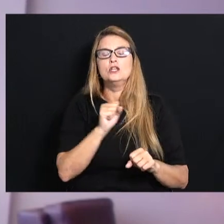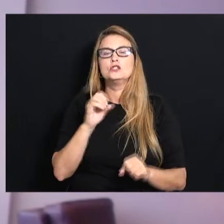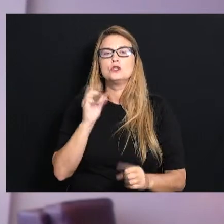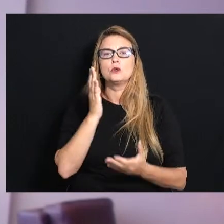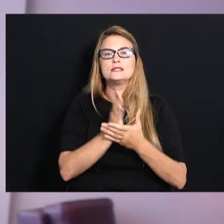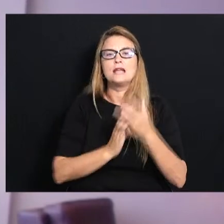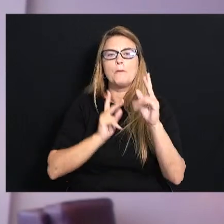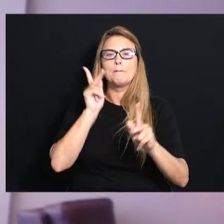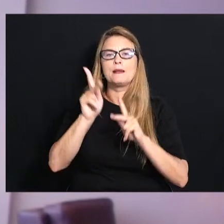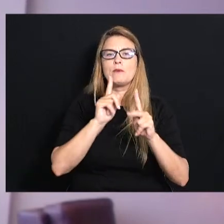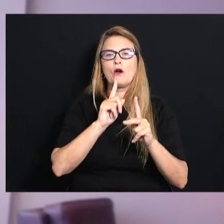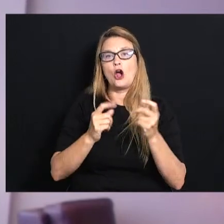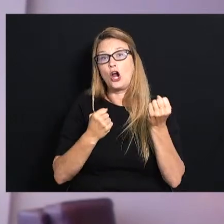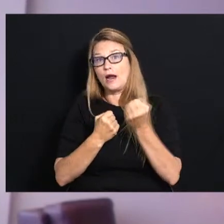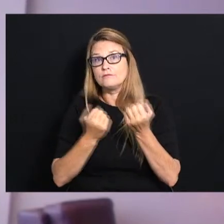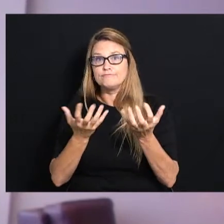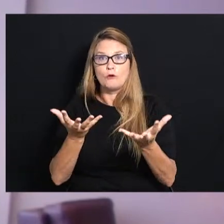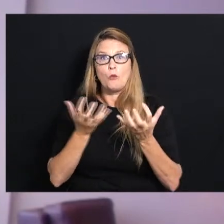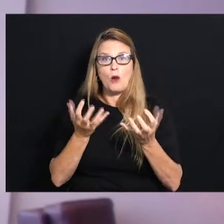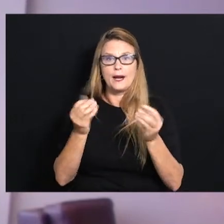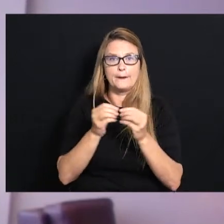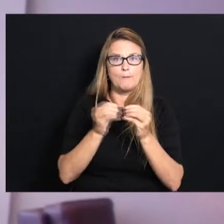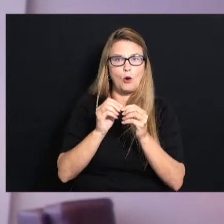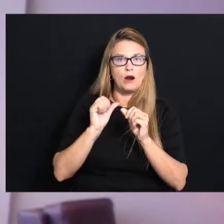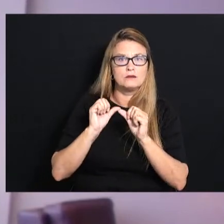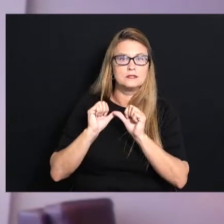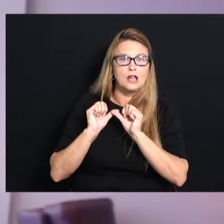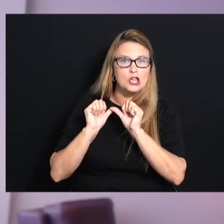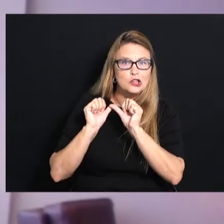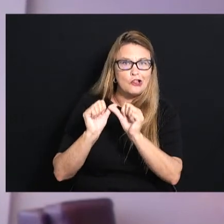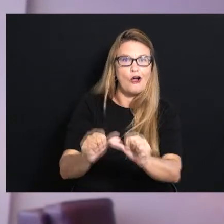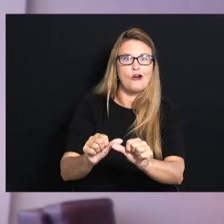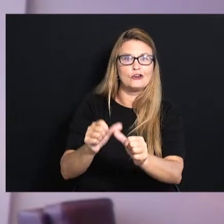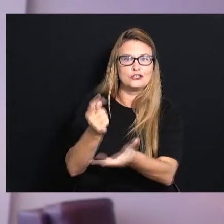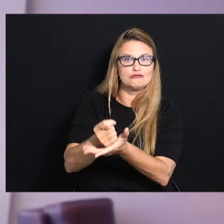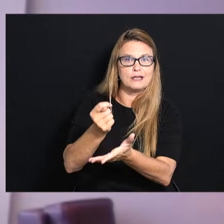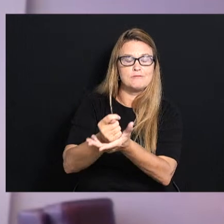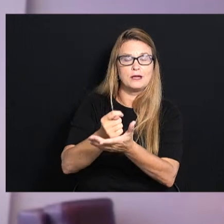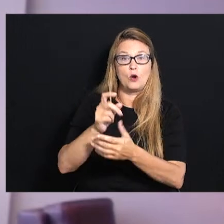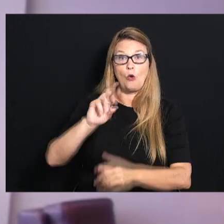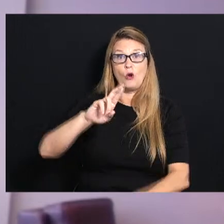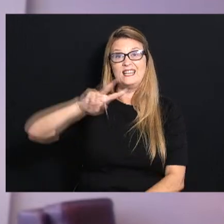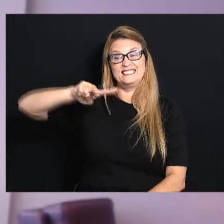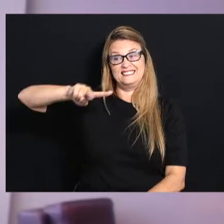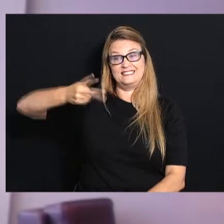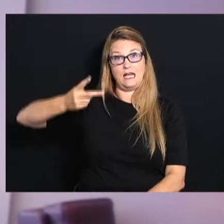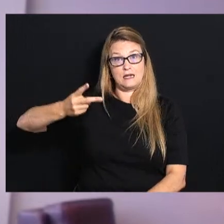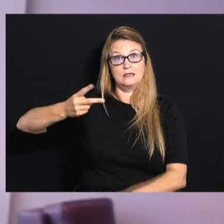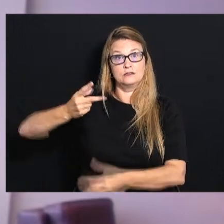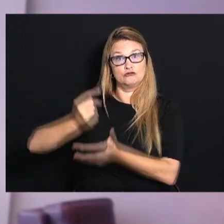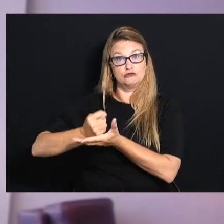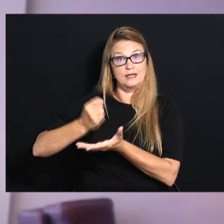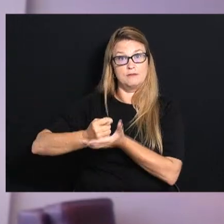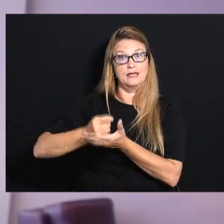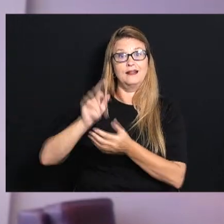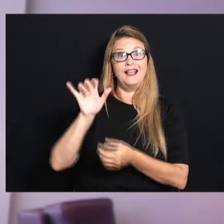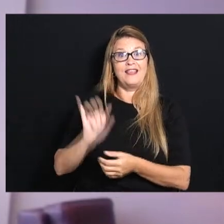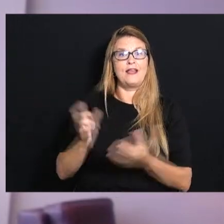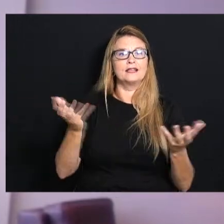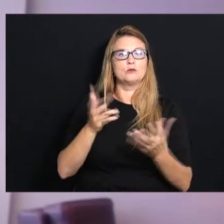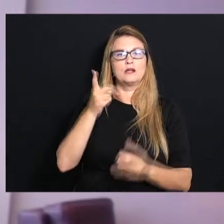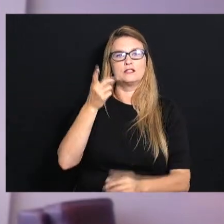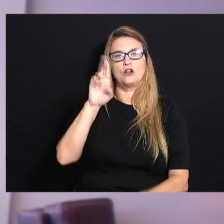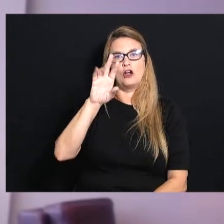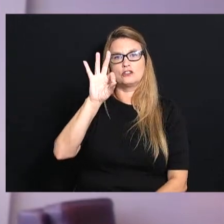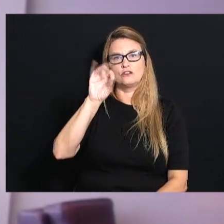advocating for perhaps a longer treatment or perhaps a second treatment with the drug, which is what Dr. Fauci had.